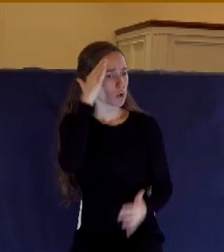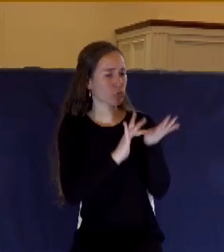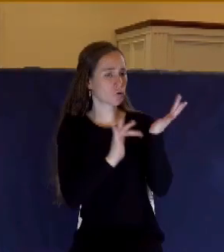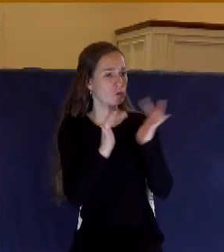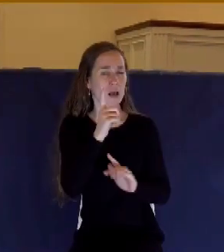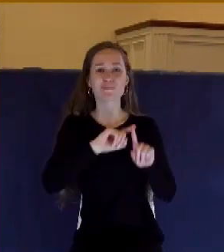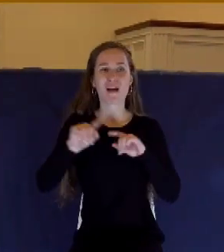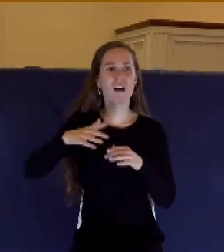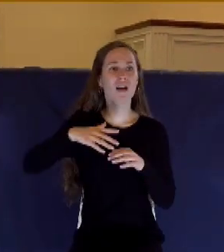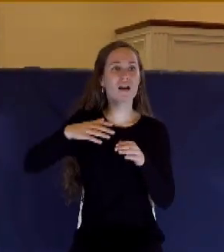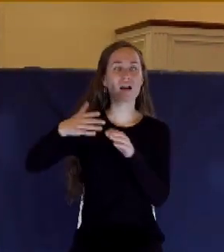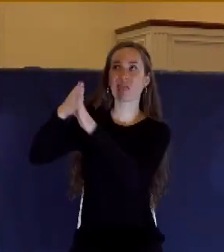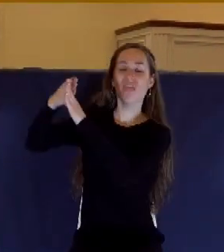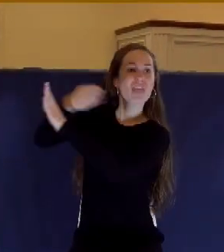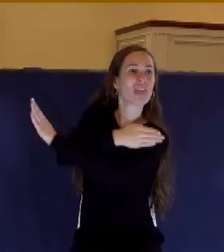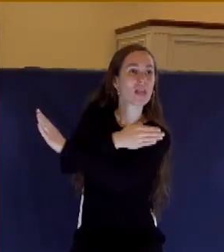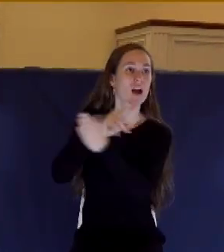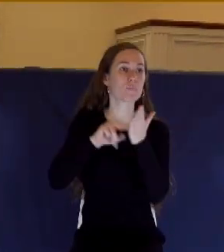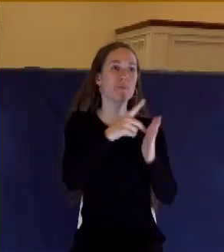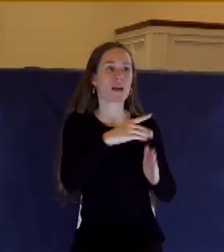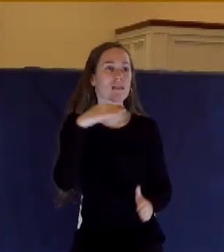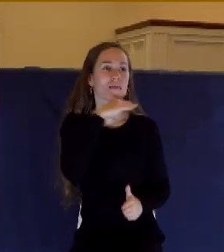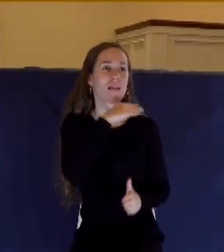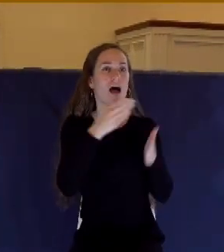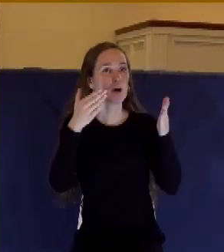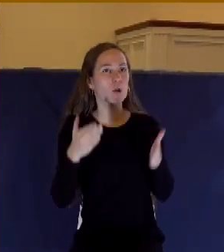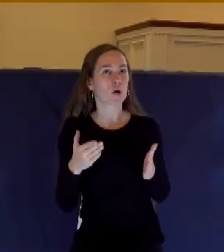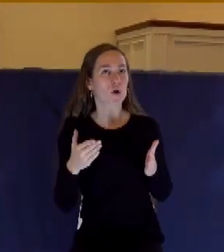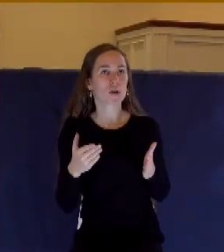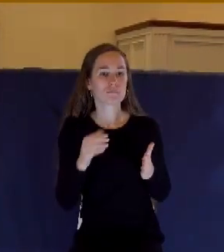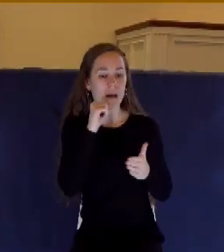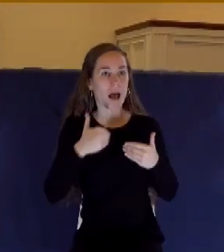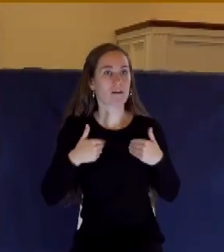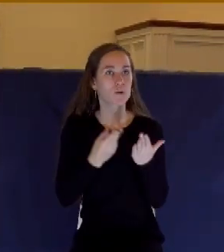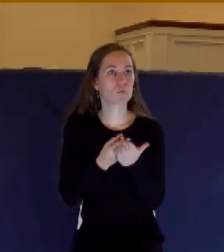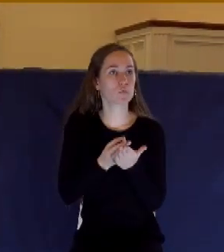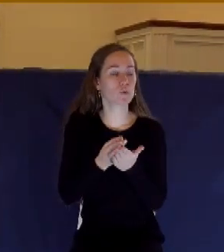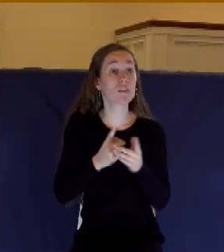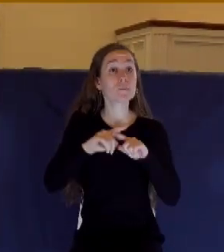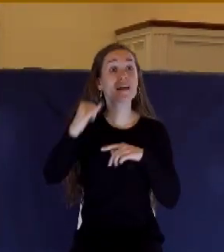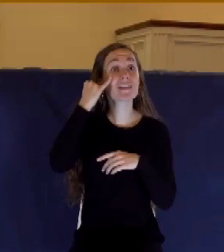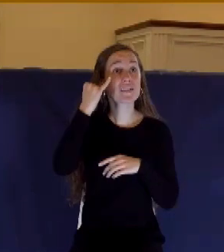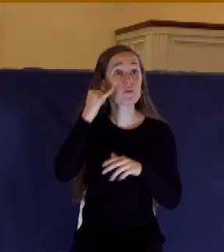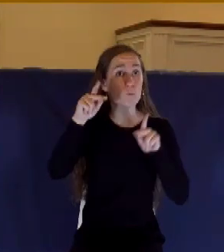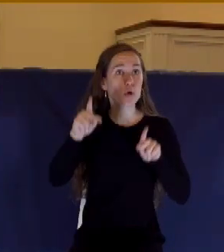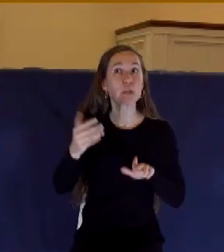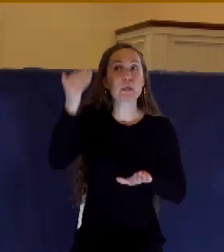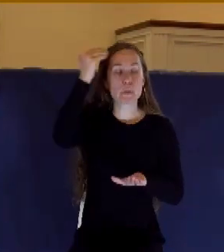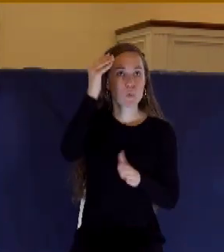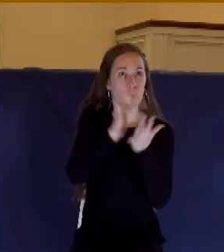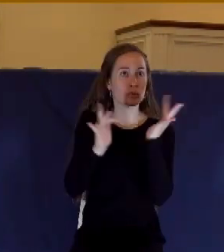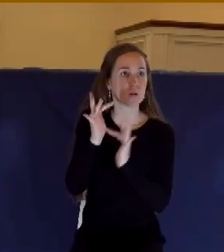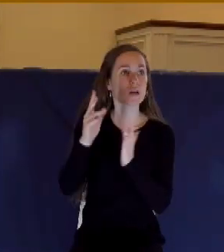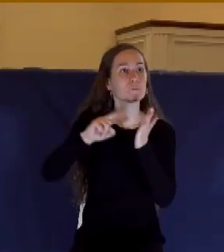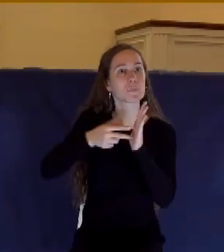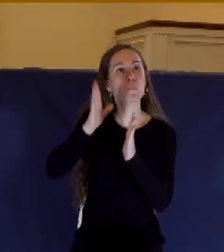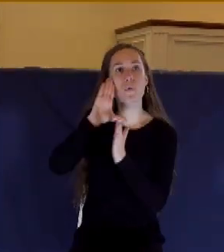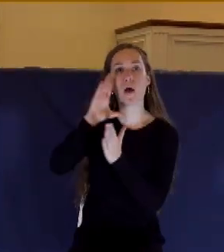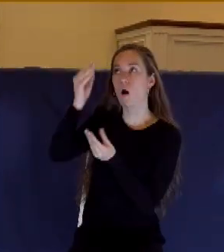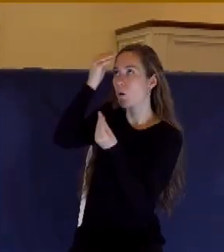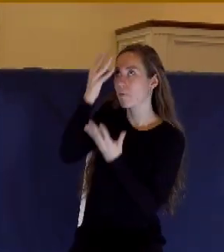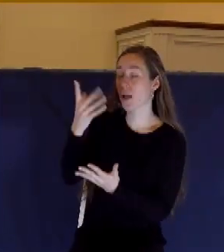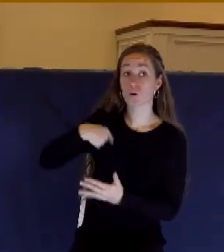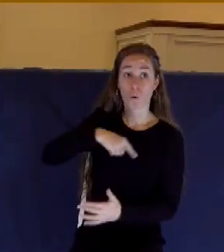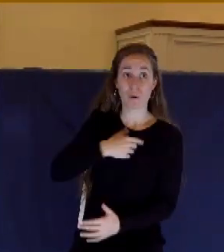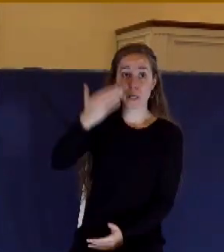and the truth is not in him. But whoso keepeth his word in him, verily is the love of God perfected. And hereby know we that